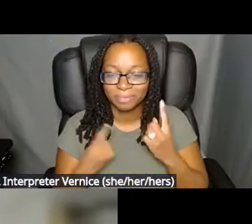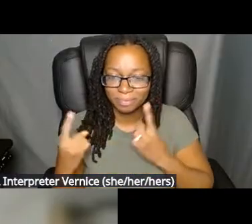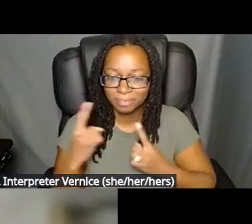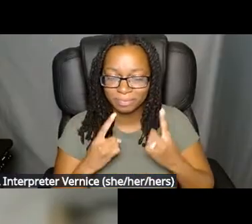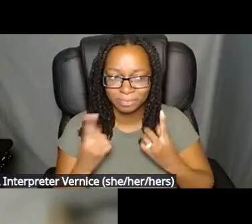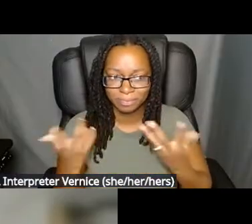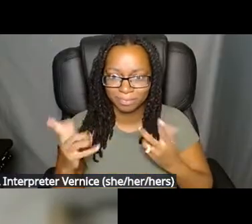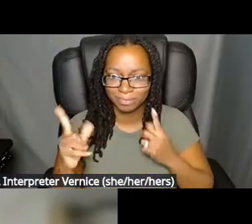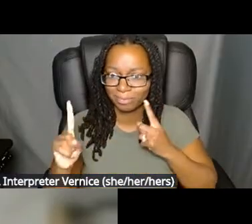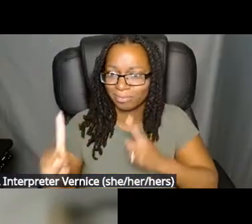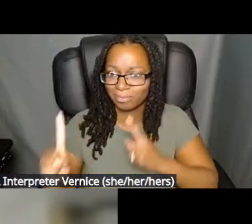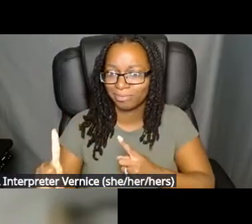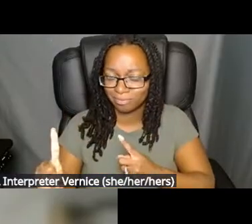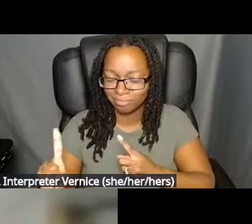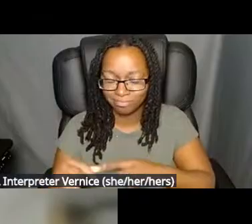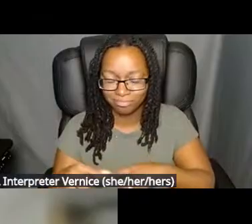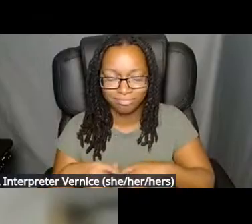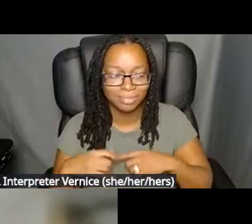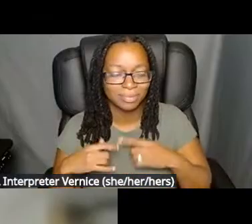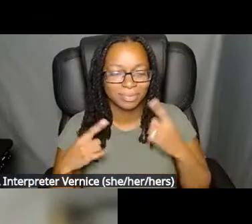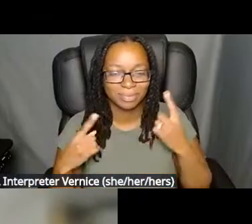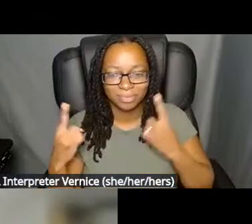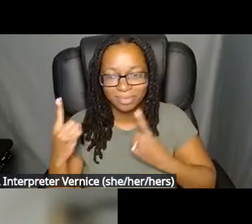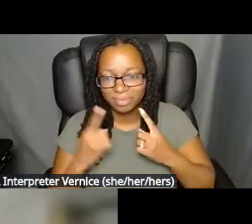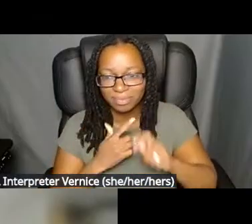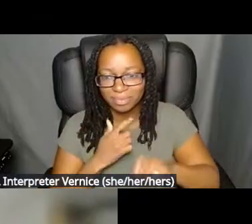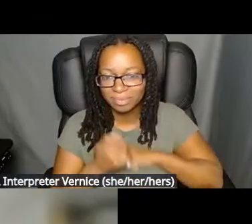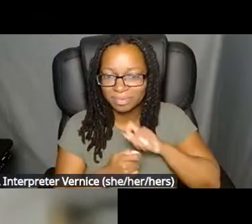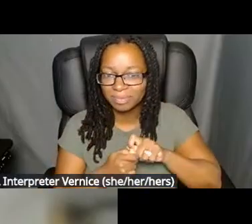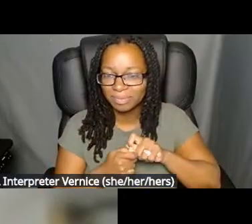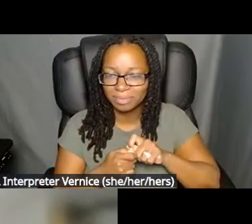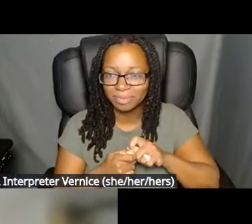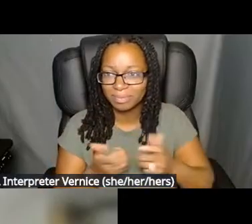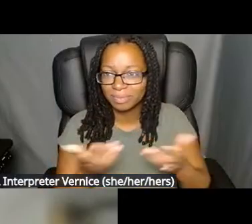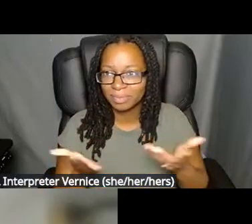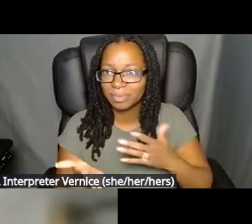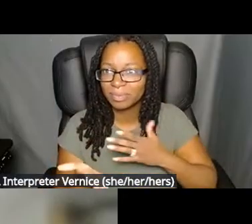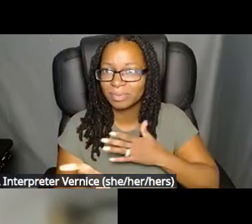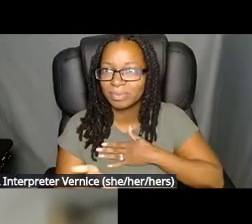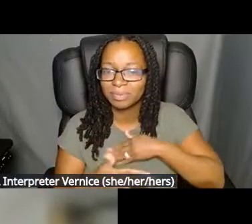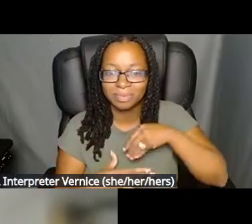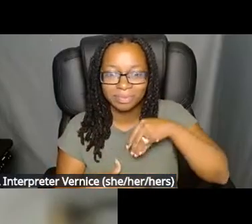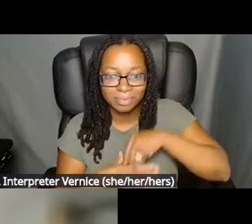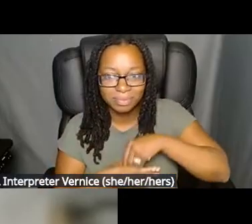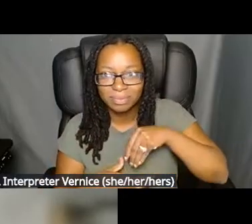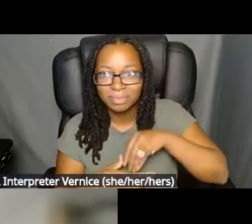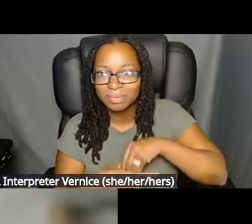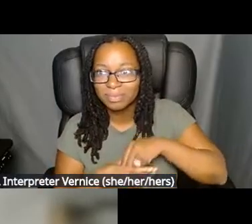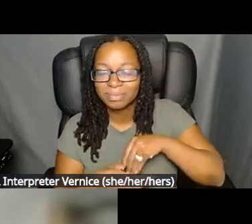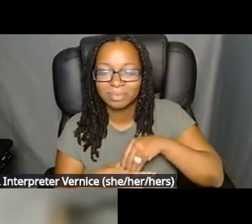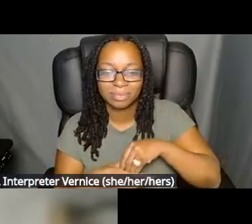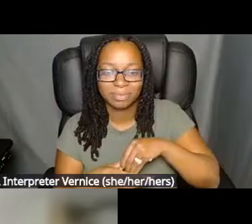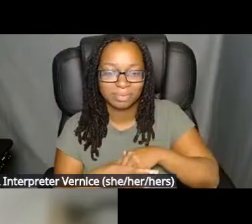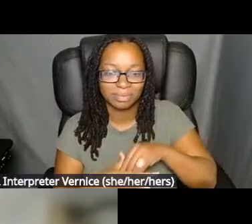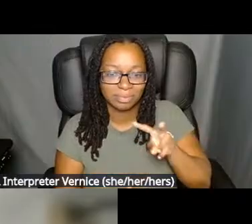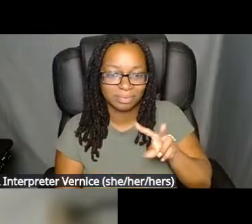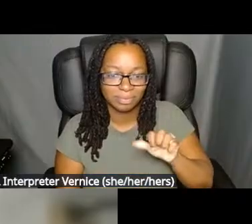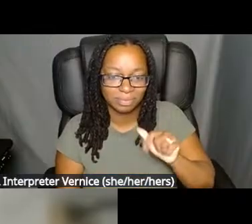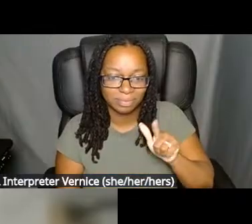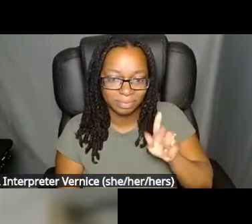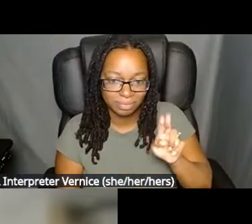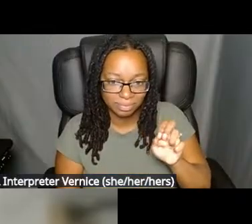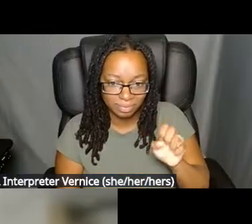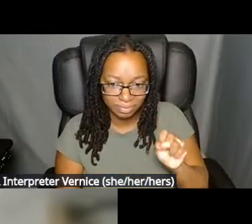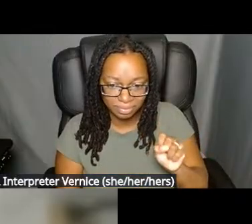purpose. So thinking very specifically, what are my internal values and how can I